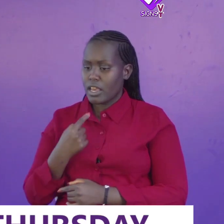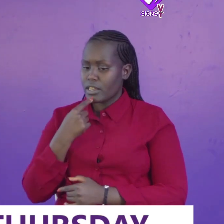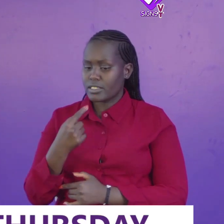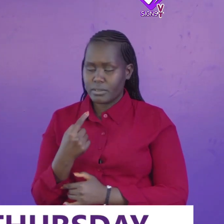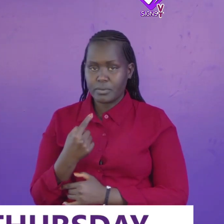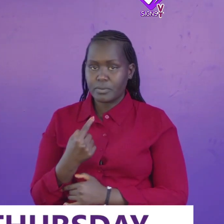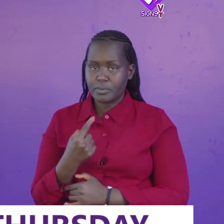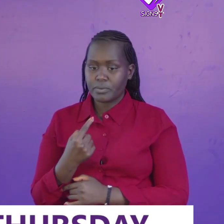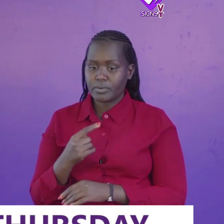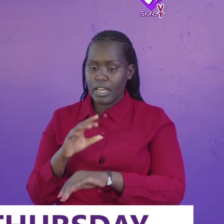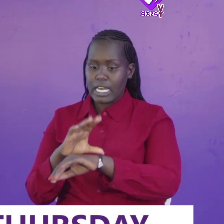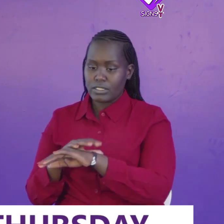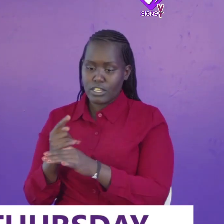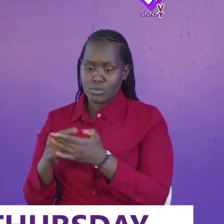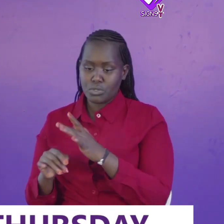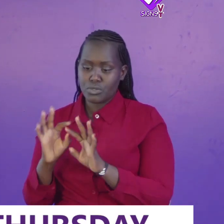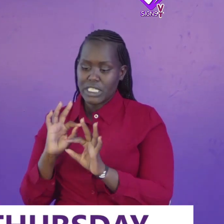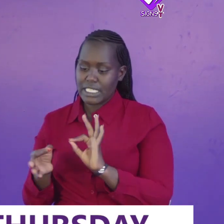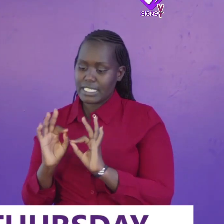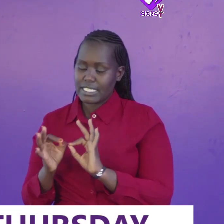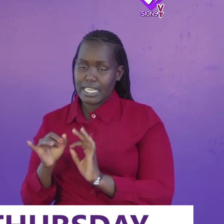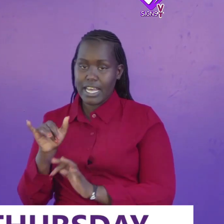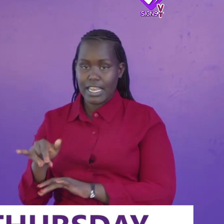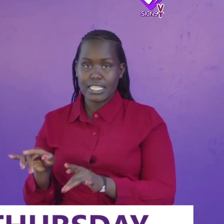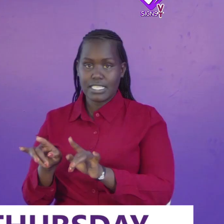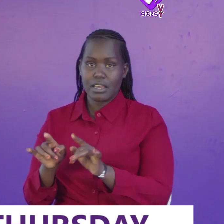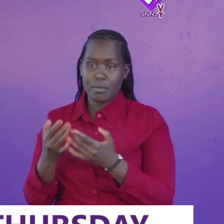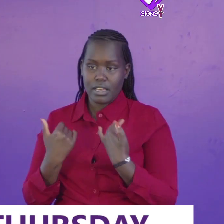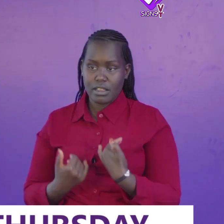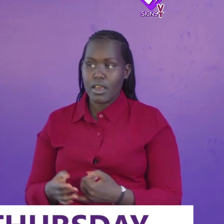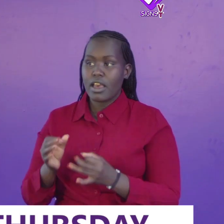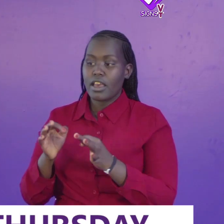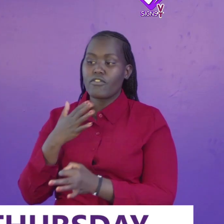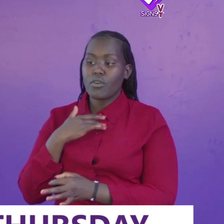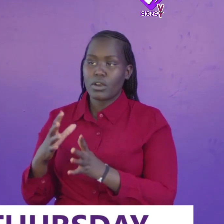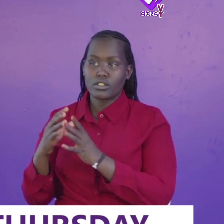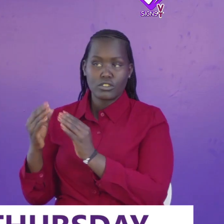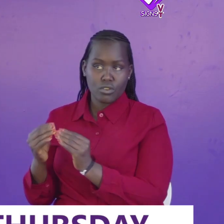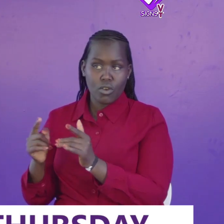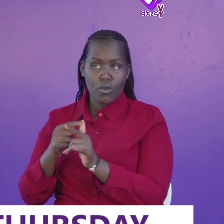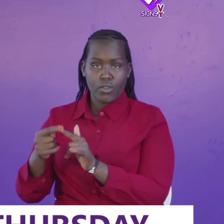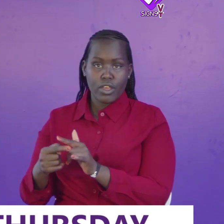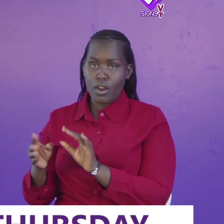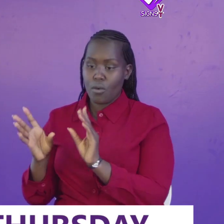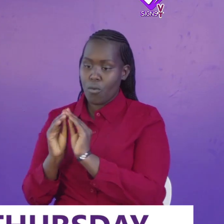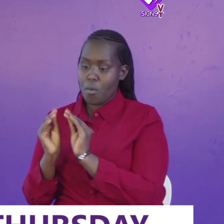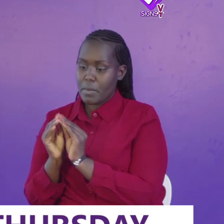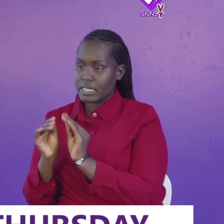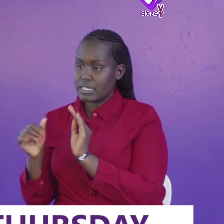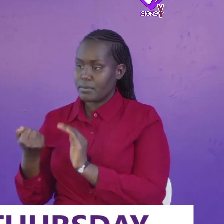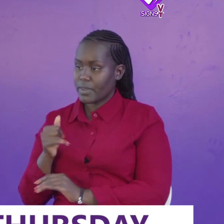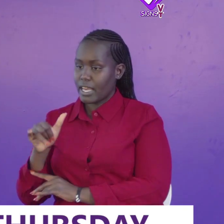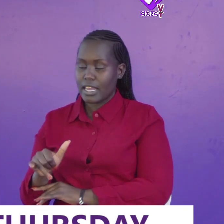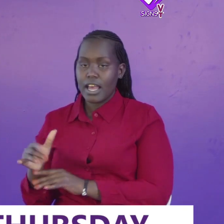hivi, apate mambo ya kufanya hiyo day. Na pia watu kama mimi, kama pia mimi nataka kuenda, tuone Muthoni nyuma ya tent tafadhali, ndio tuende in a